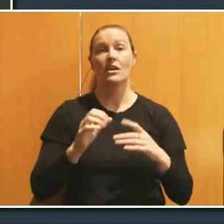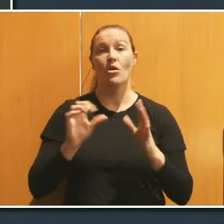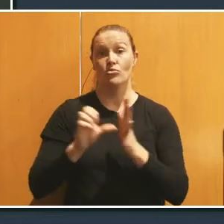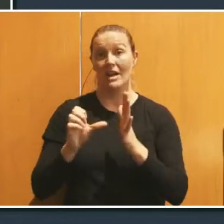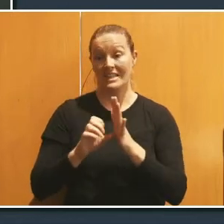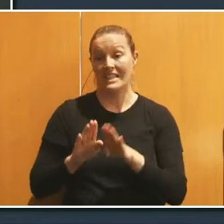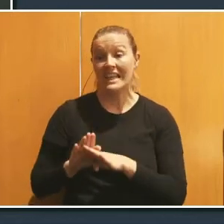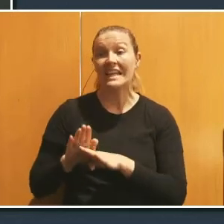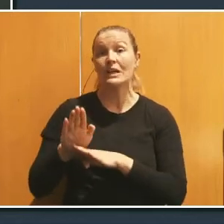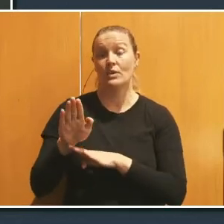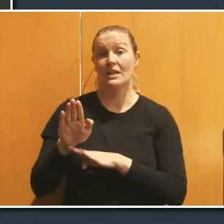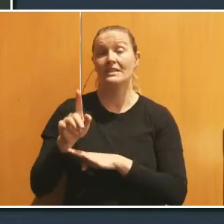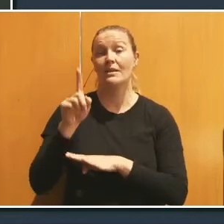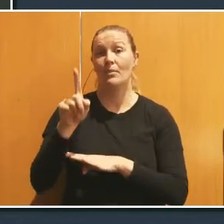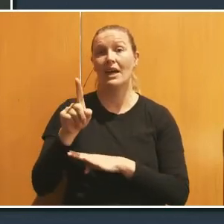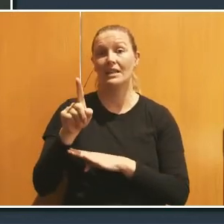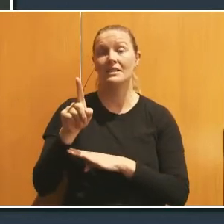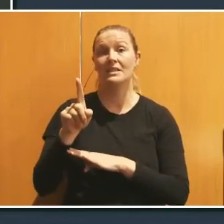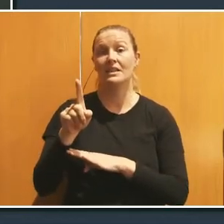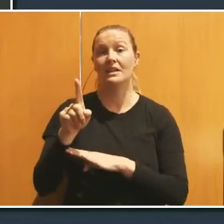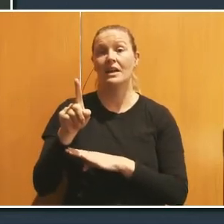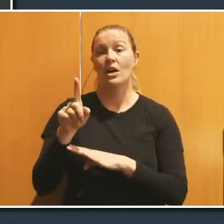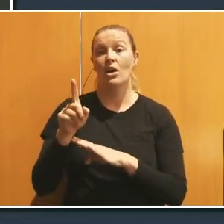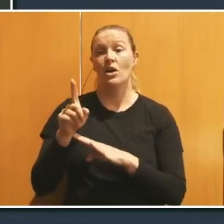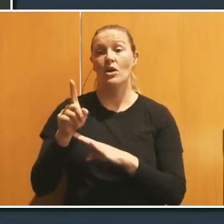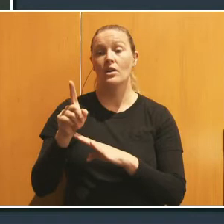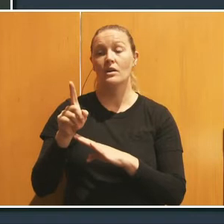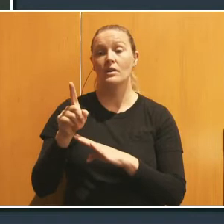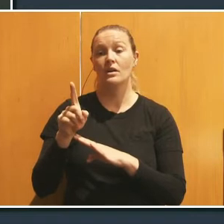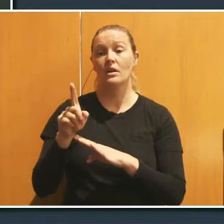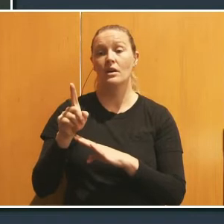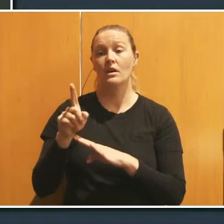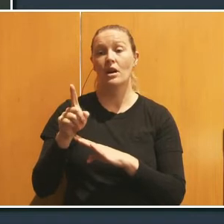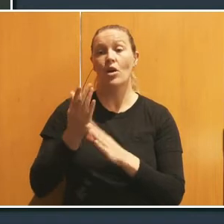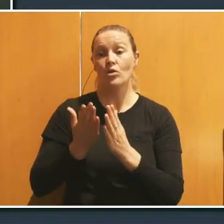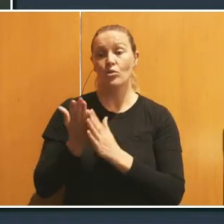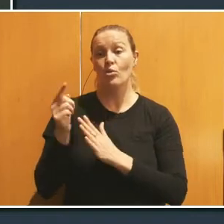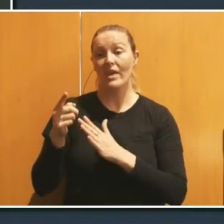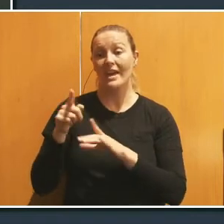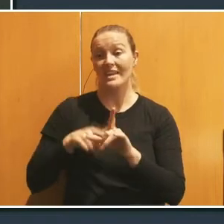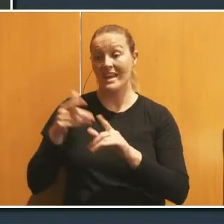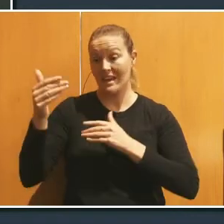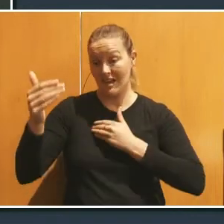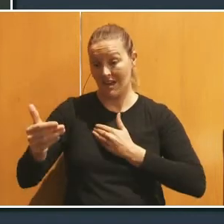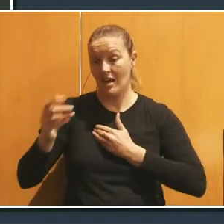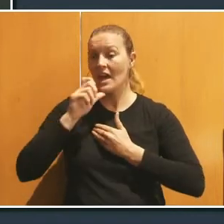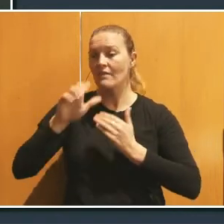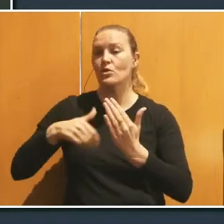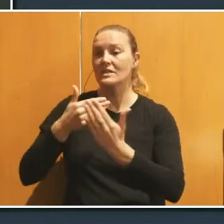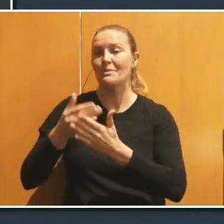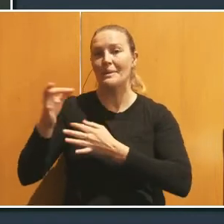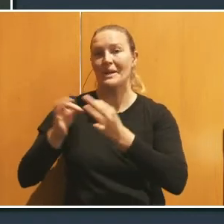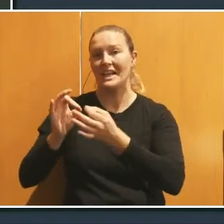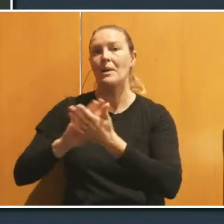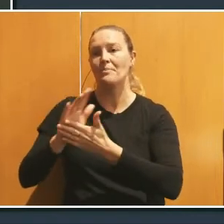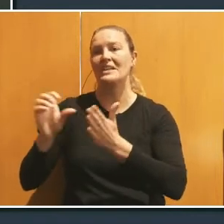increase. But if in that year of the tax or the rate year, if you do submit your plan, then you get the